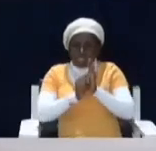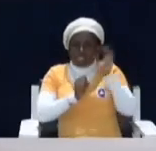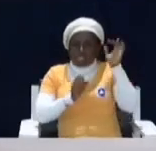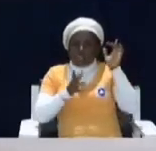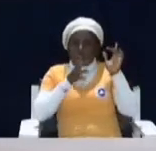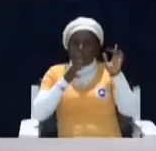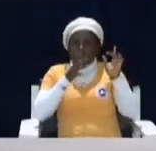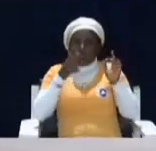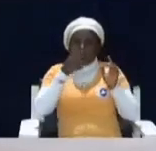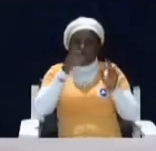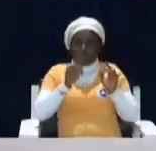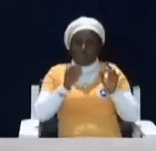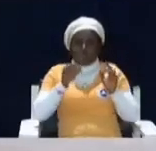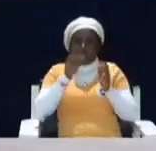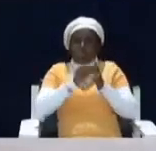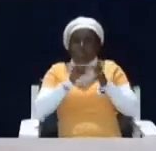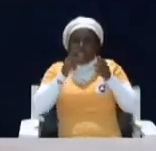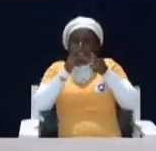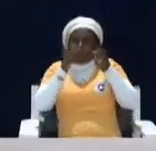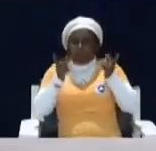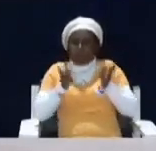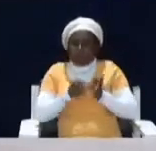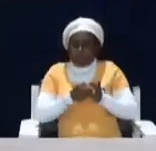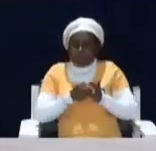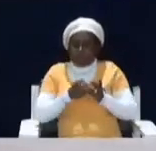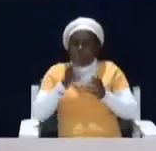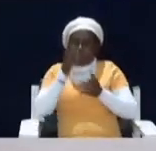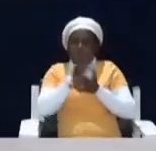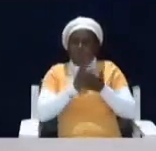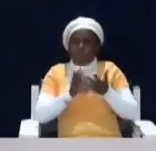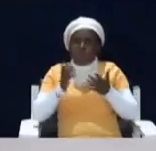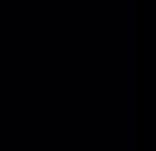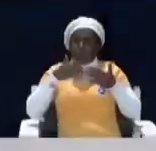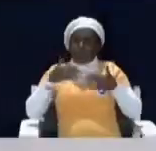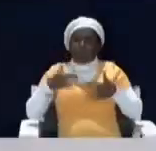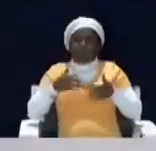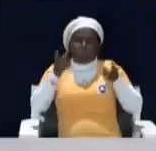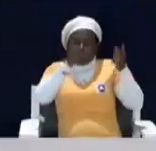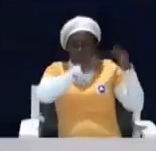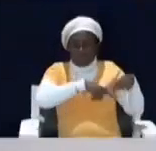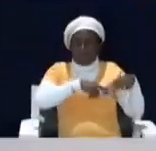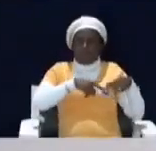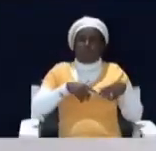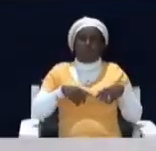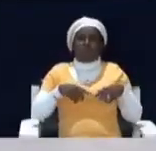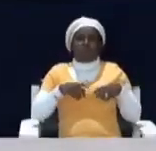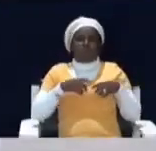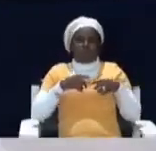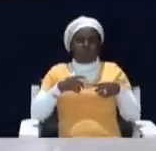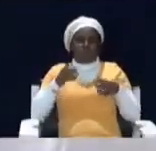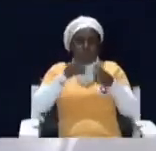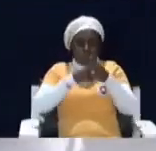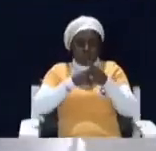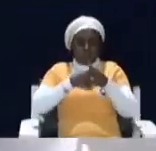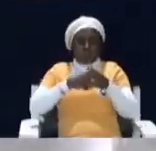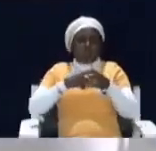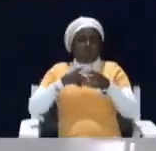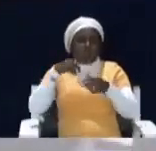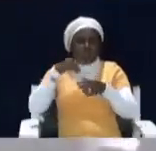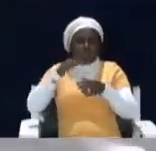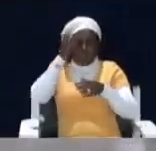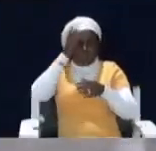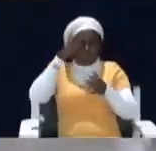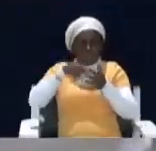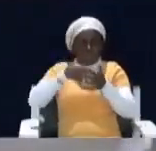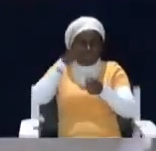that place she sat, somebody come and collect before me. I run. I say, Father, in the name of Jesus, this